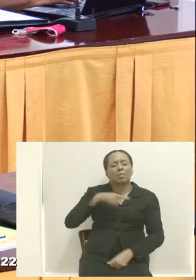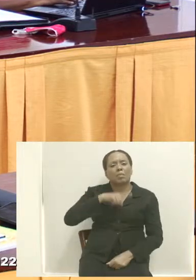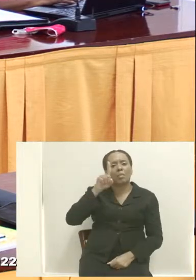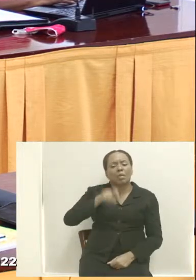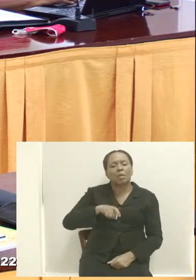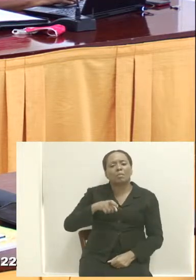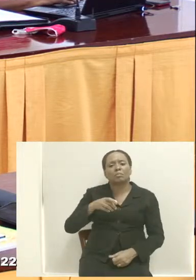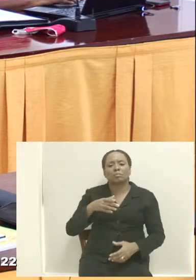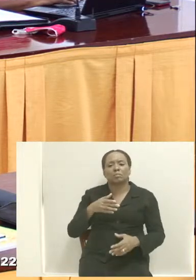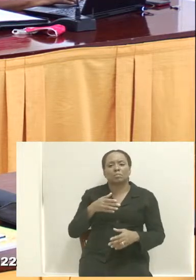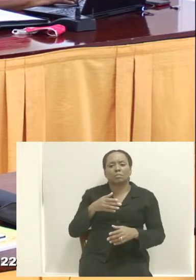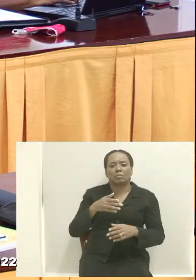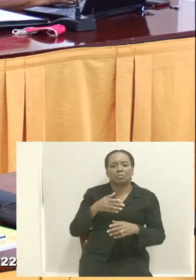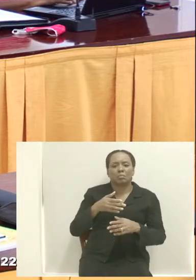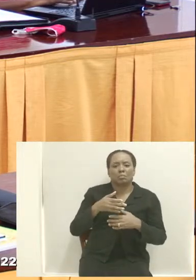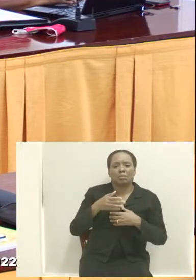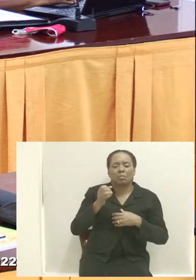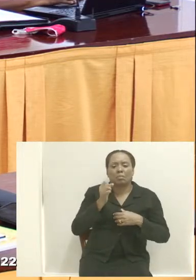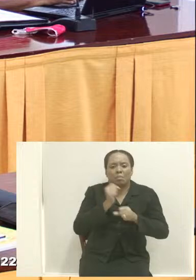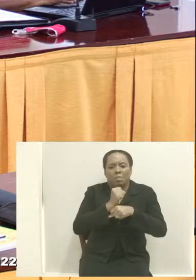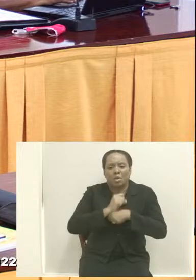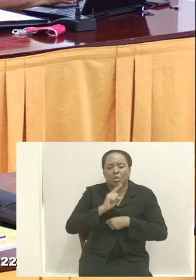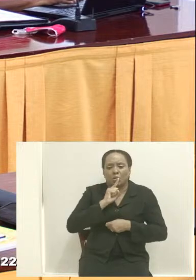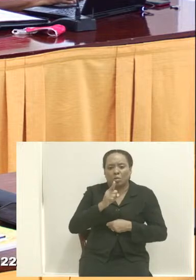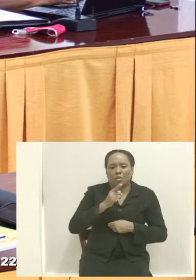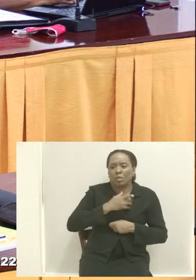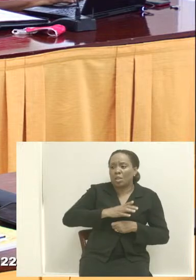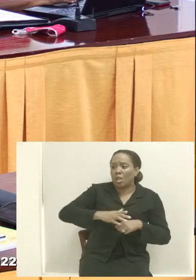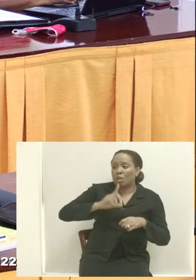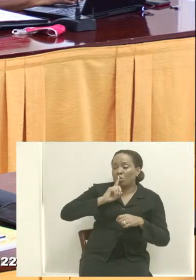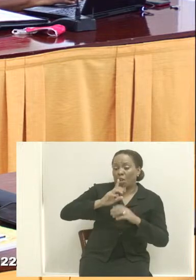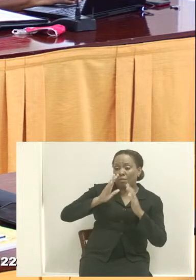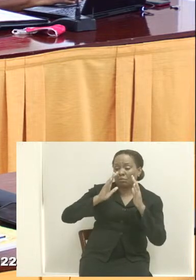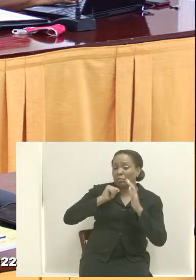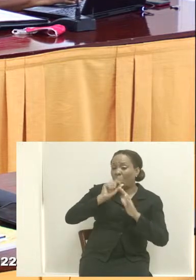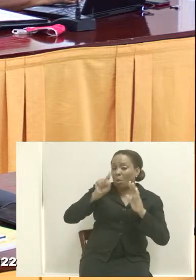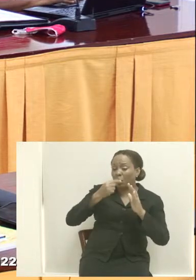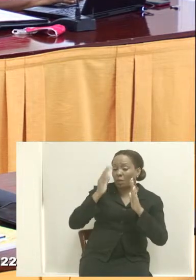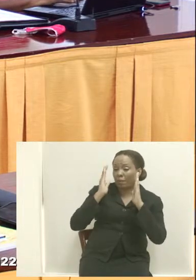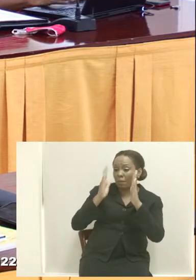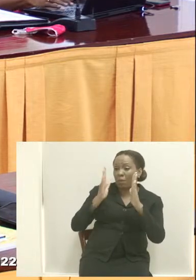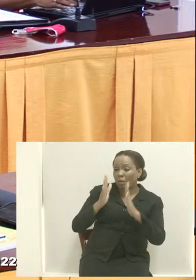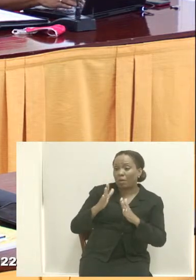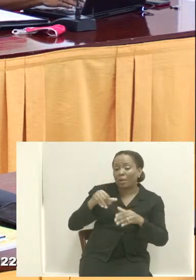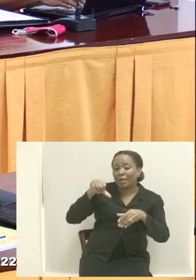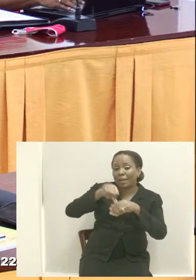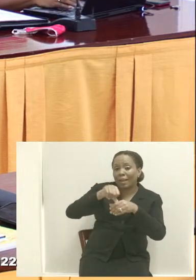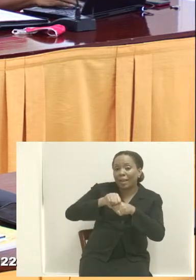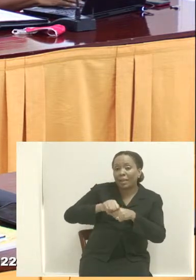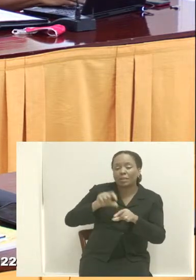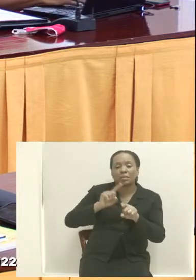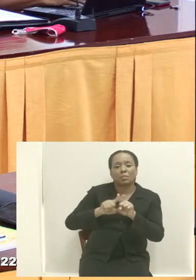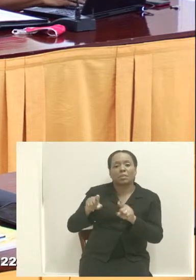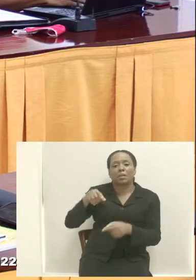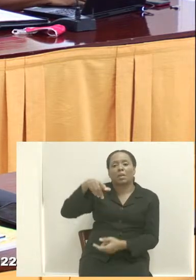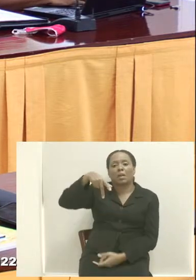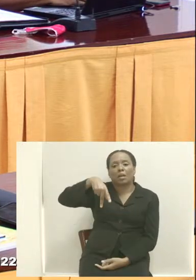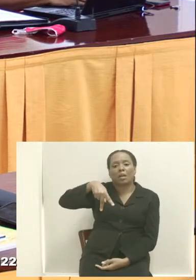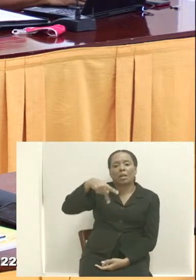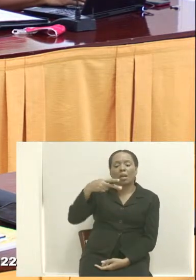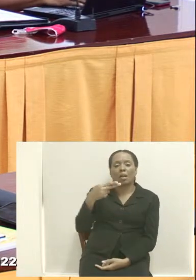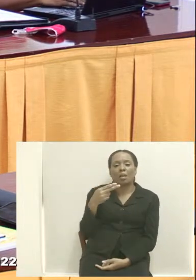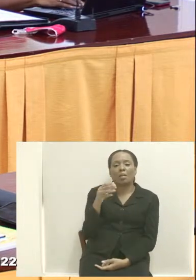to photovoltaics and the new emerging technologies. So it must see itself more in the context